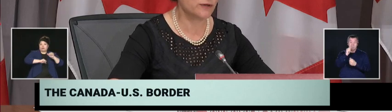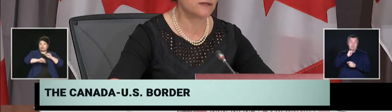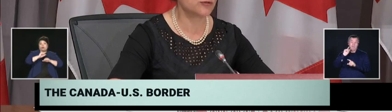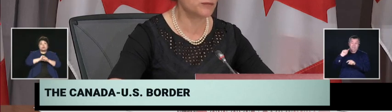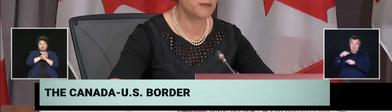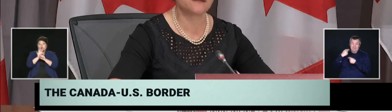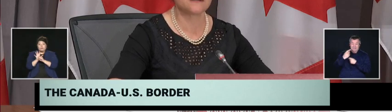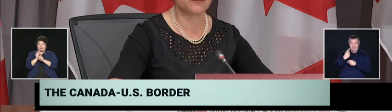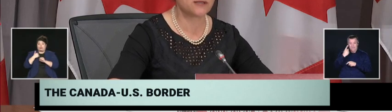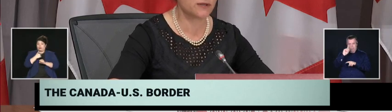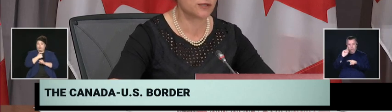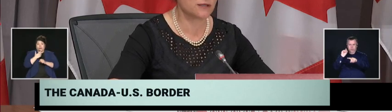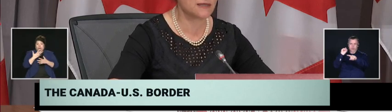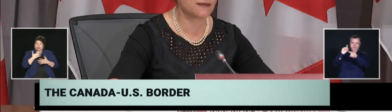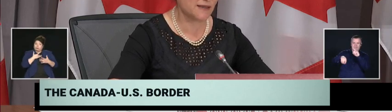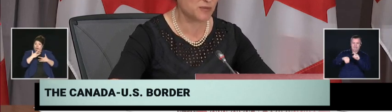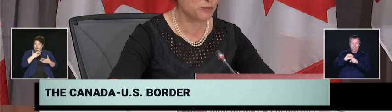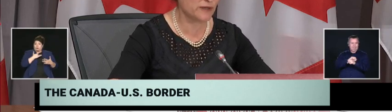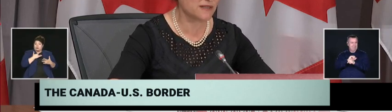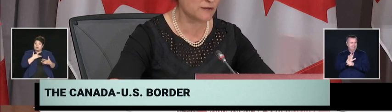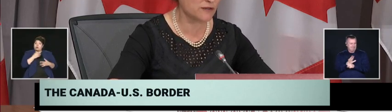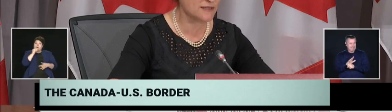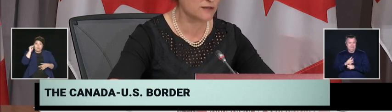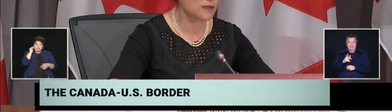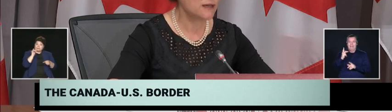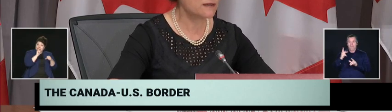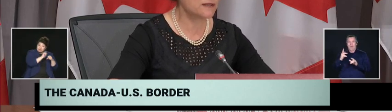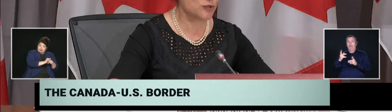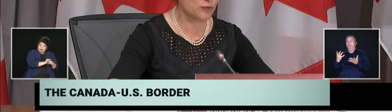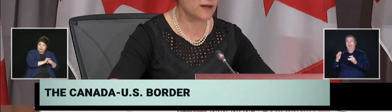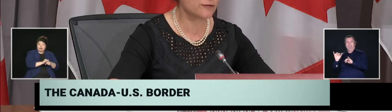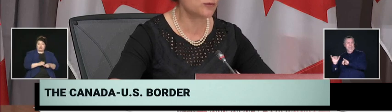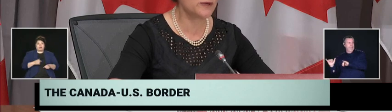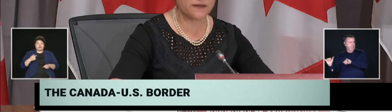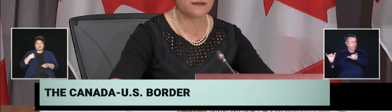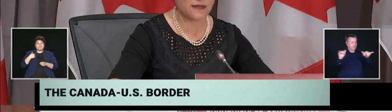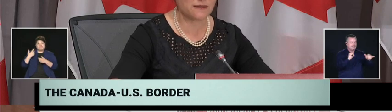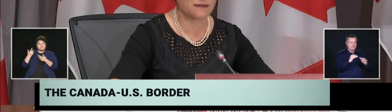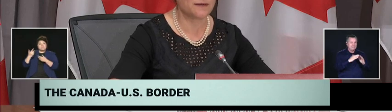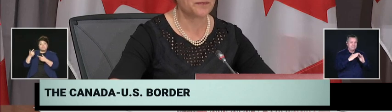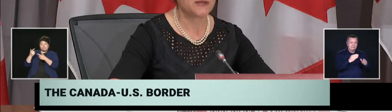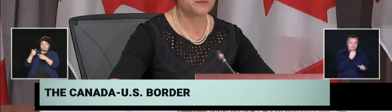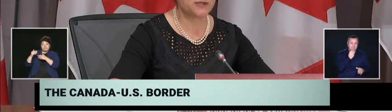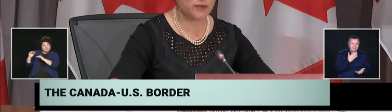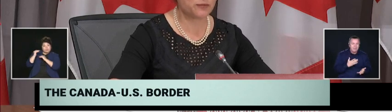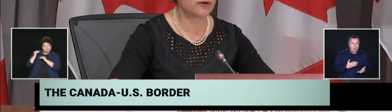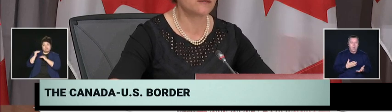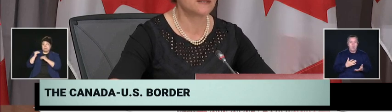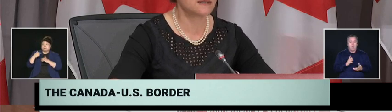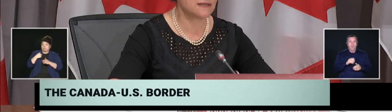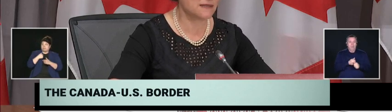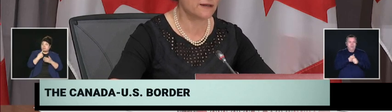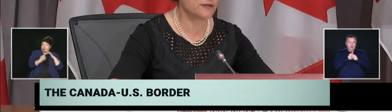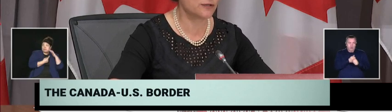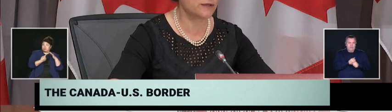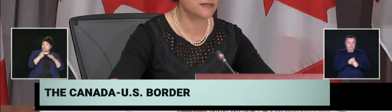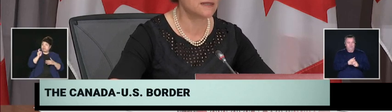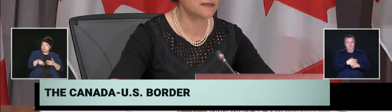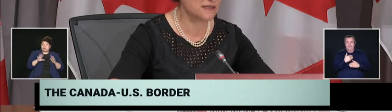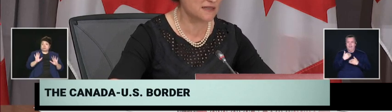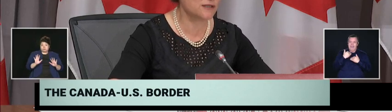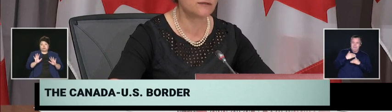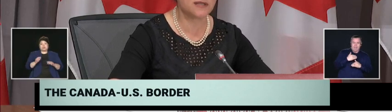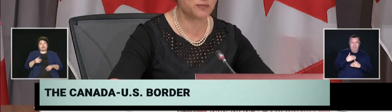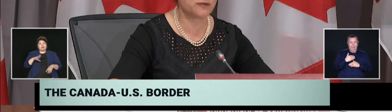have endured tremendous restrictions. And let me point out also that travel within Canada between provinces and